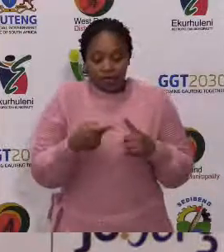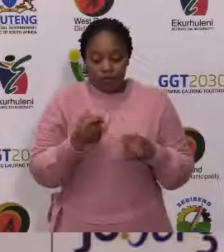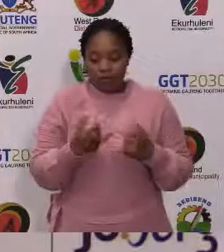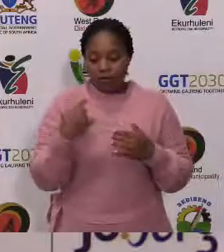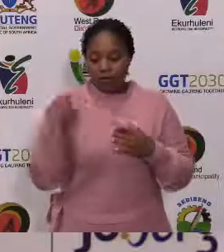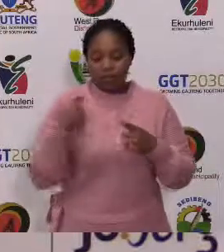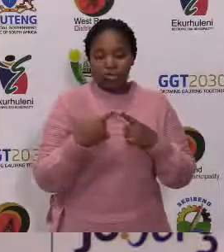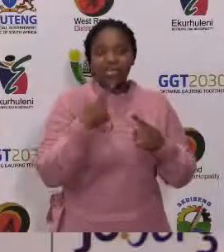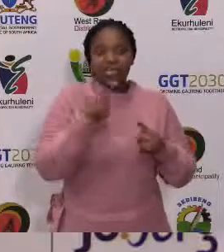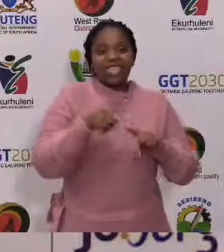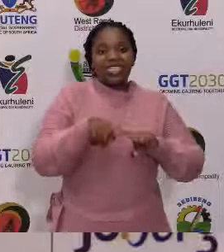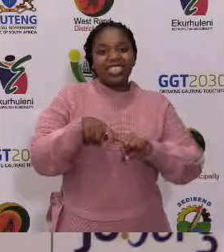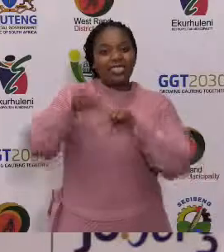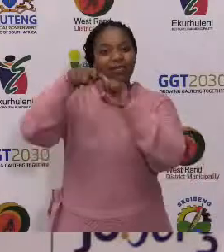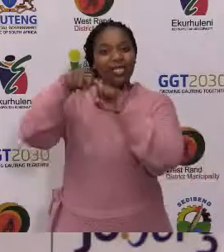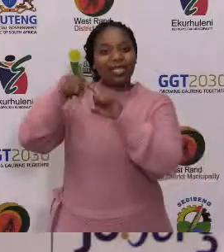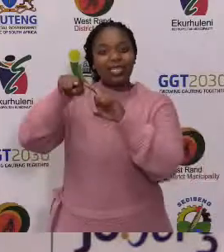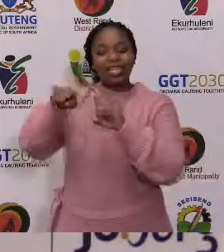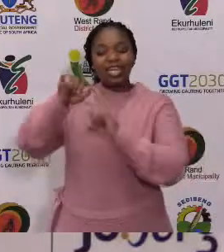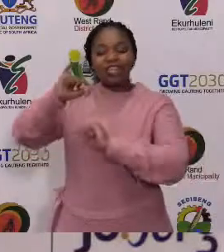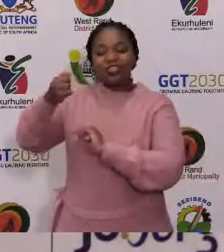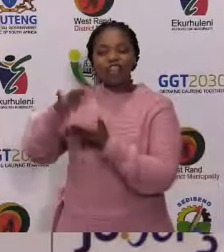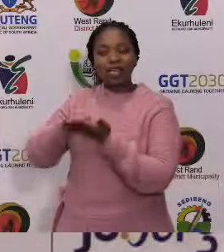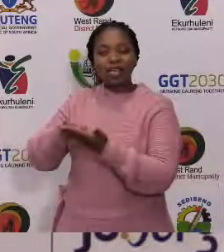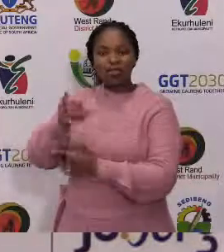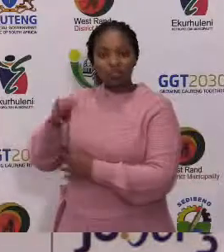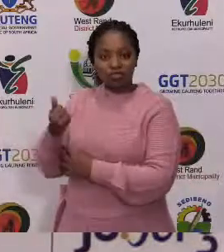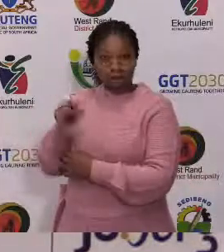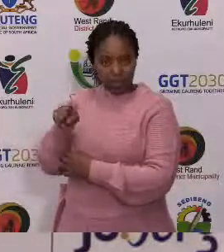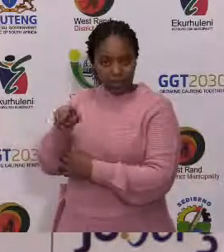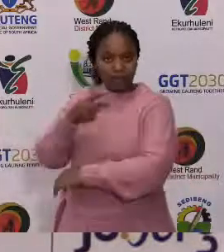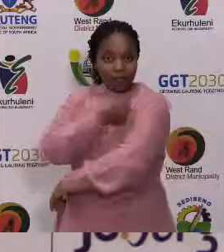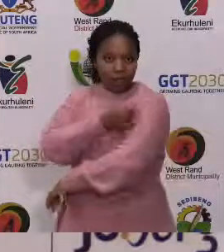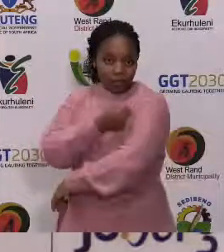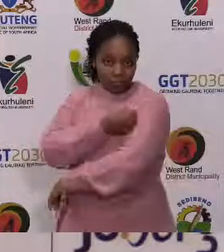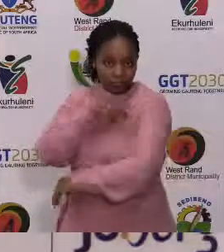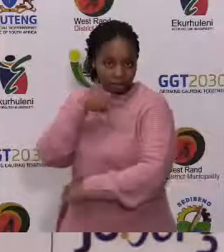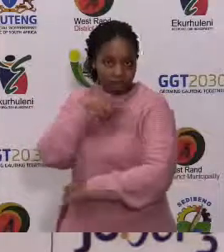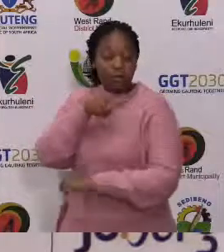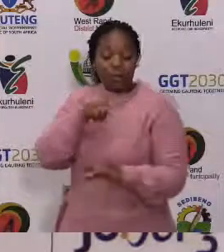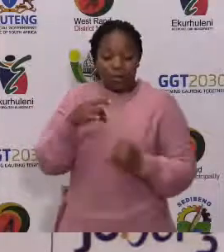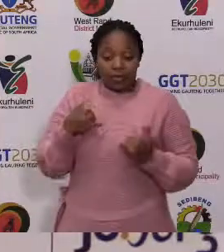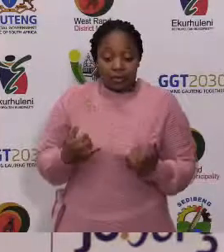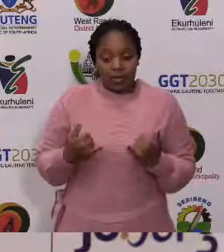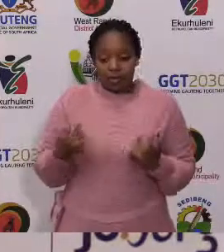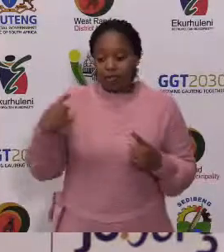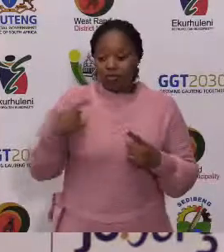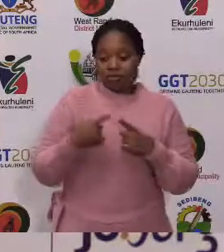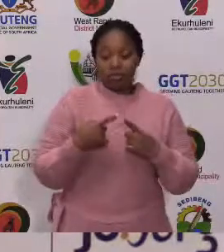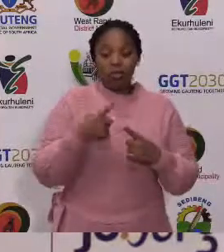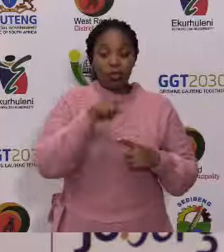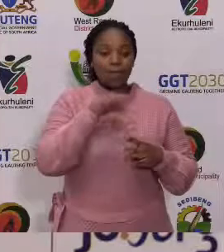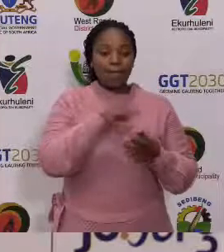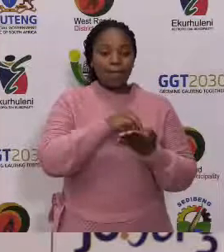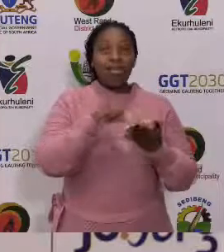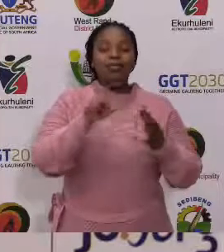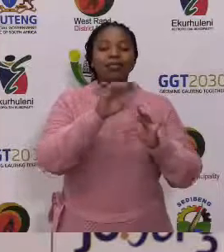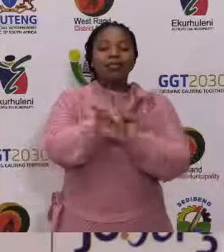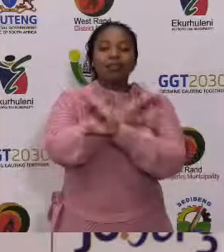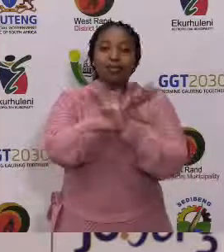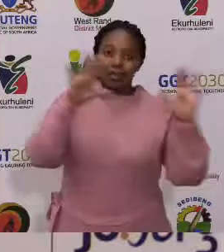called suspension of the J&J. So, but from where we are, our message is clear. We